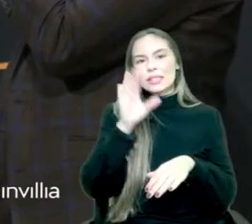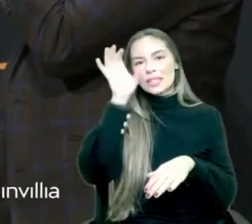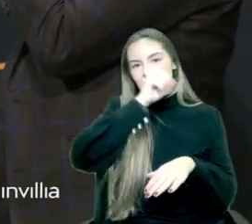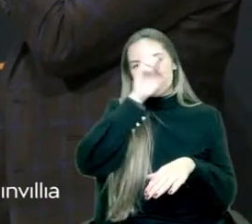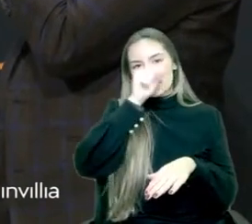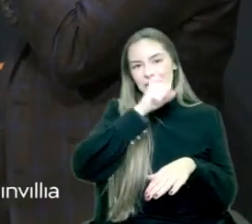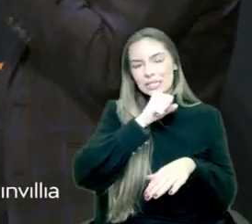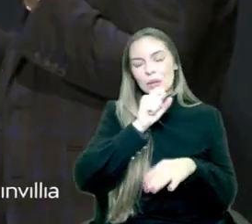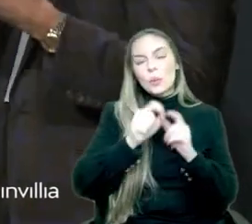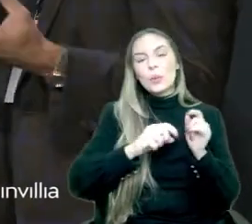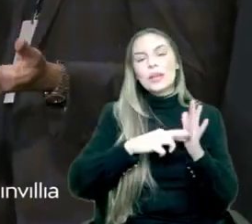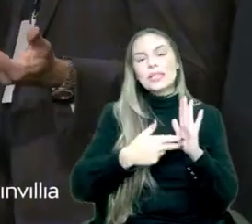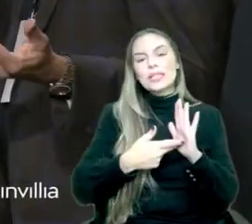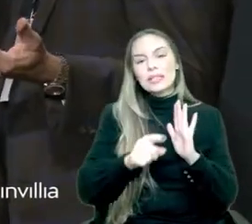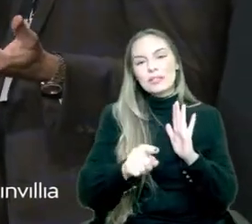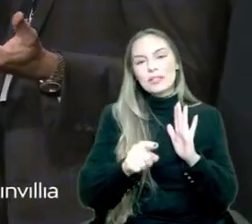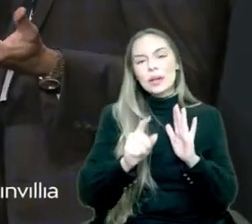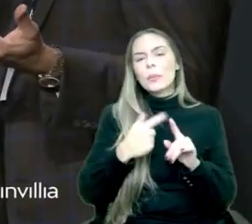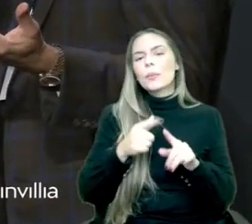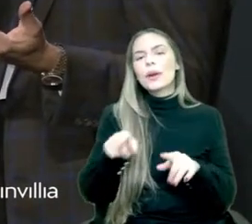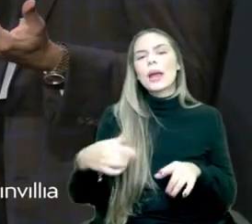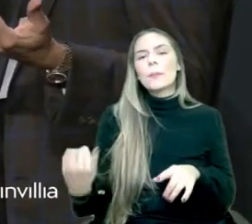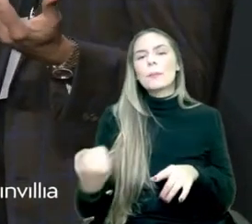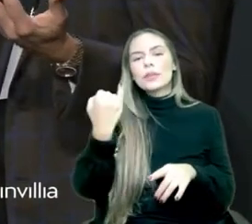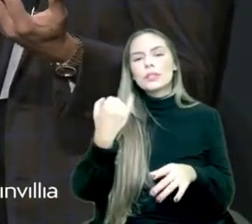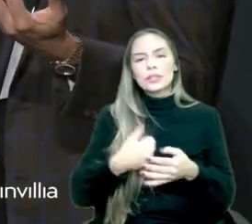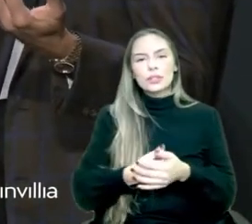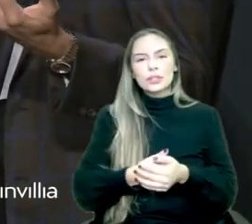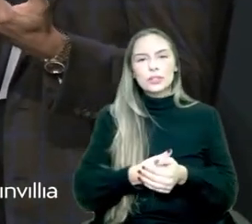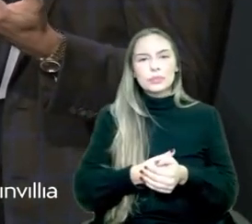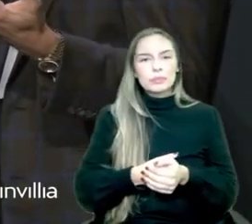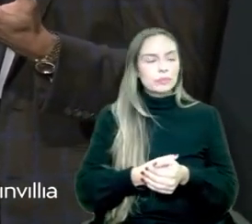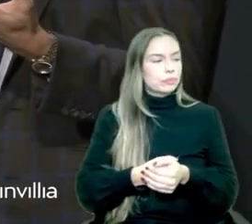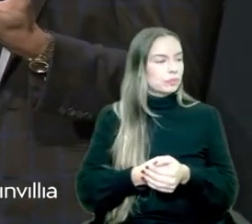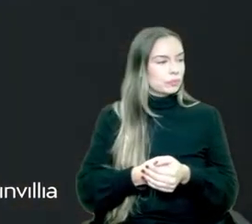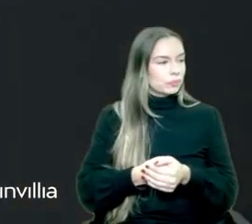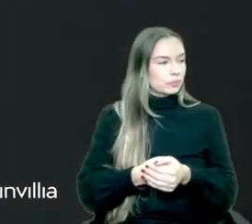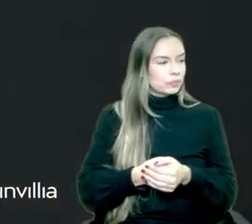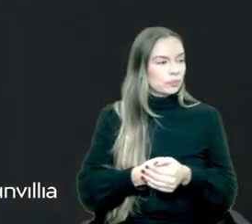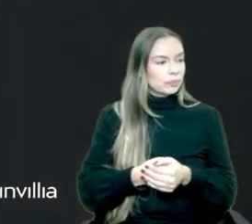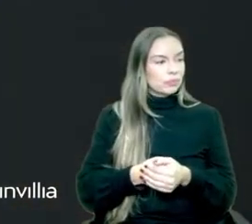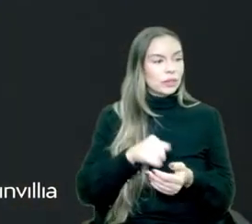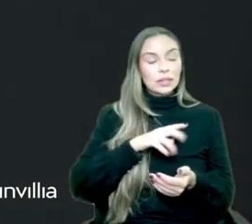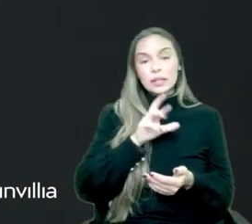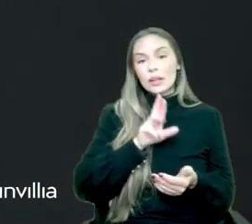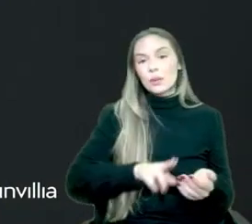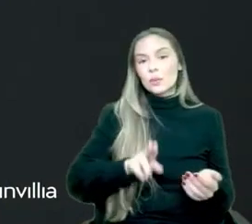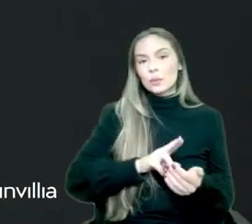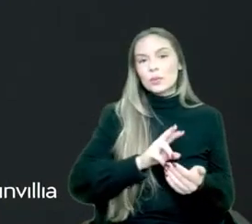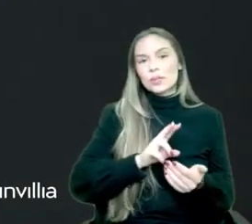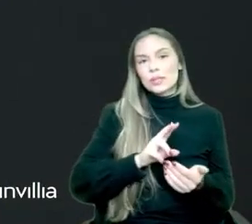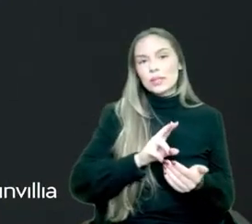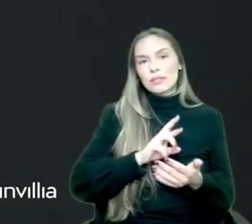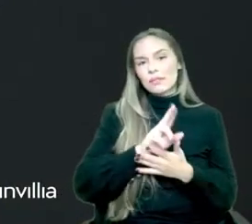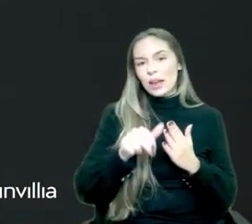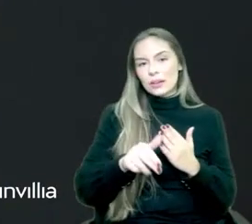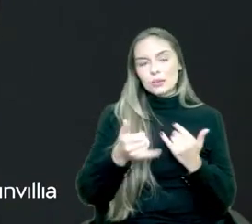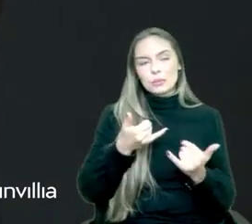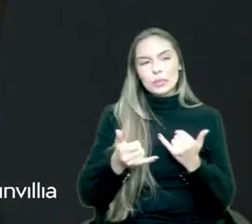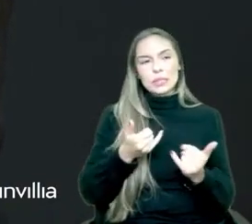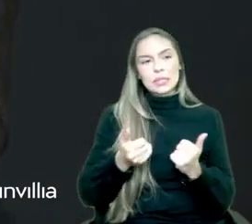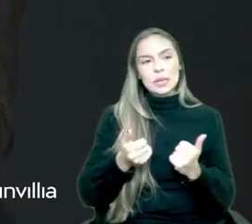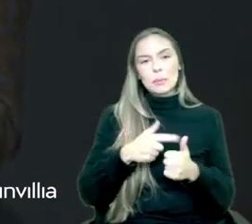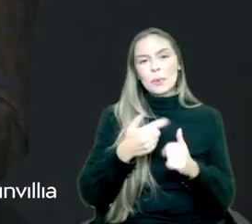important? Well, it opens up use cases, right, that enterprises are very excited